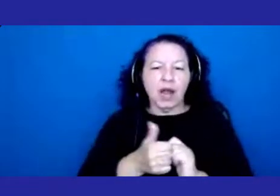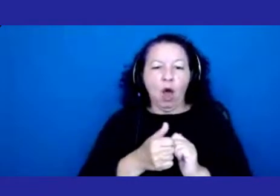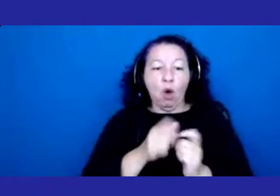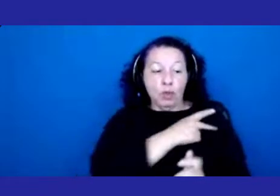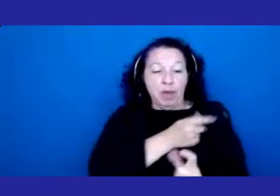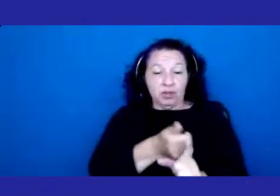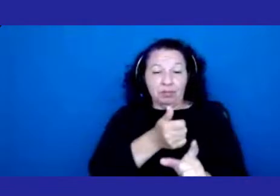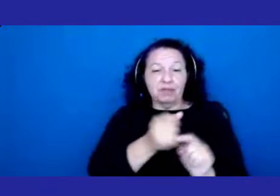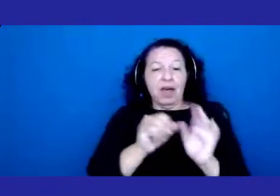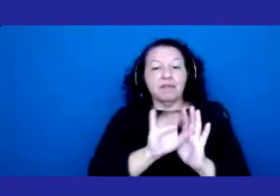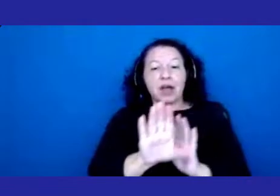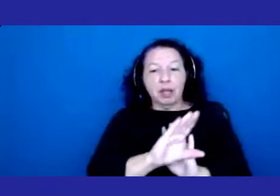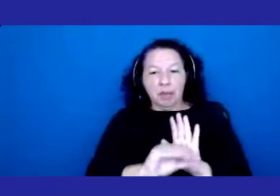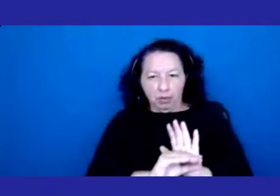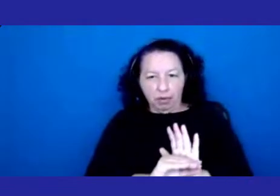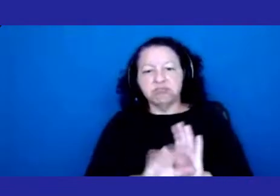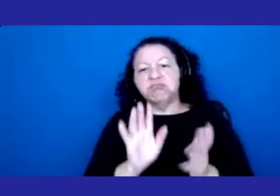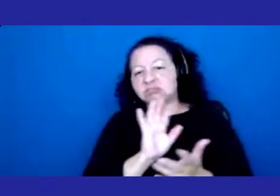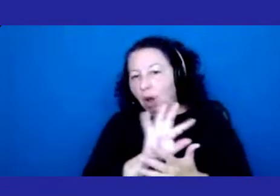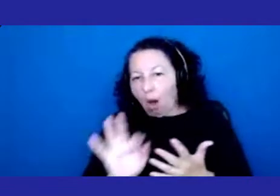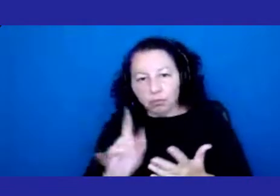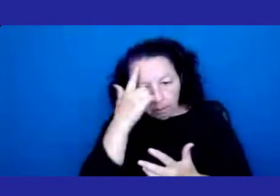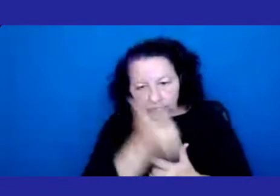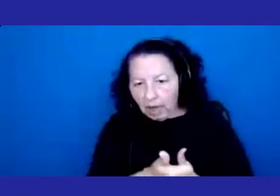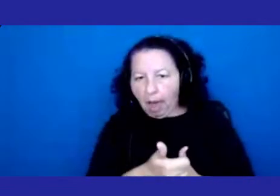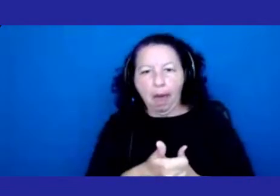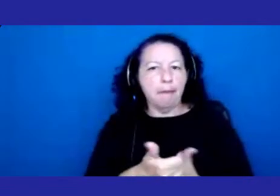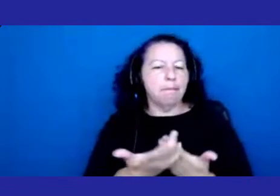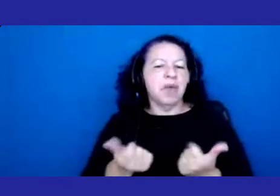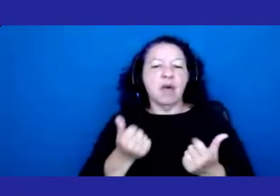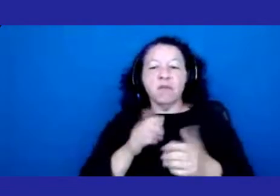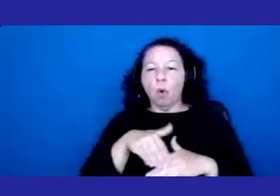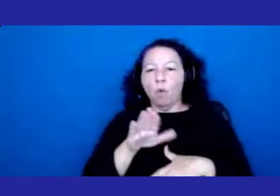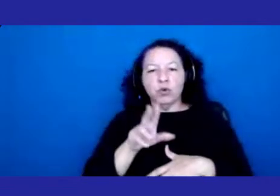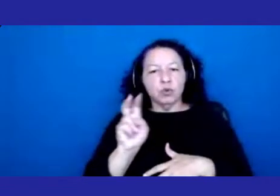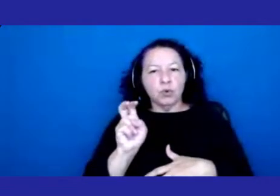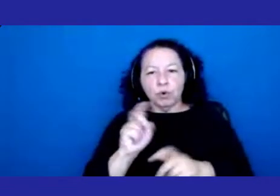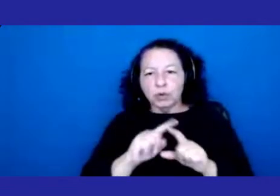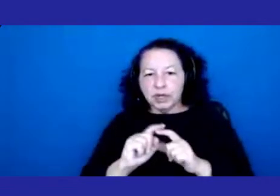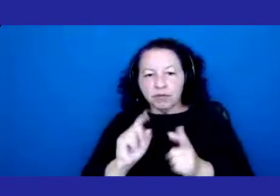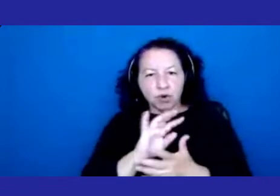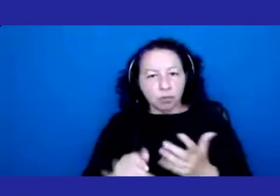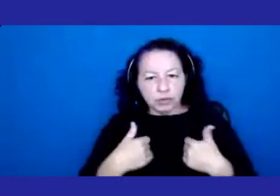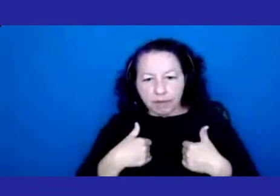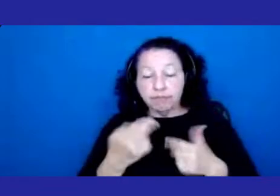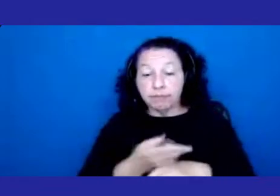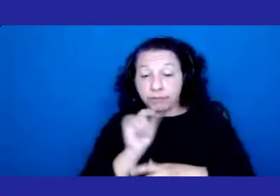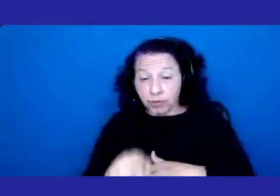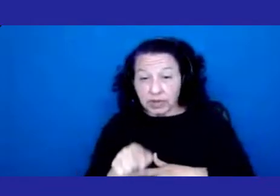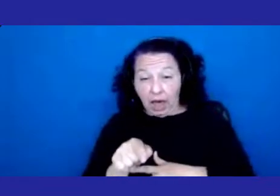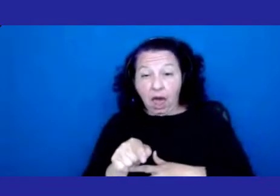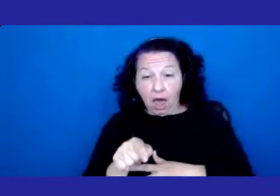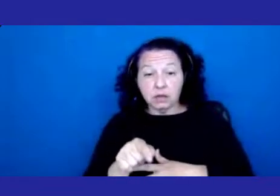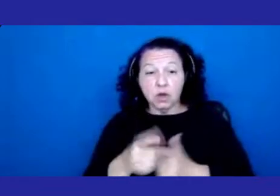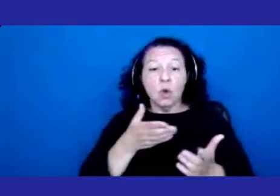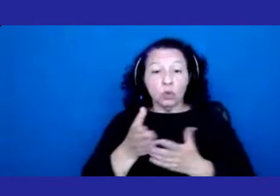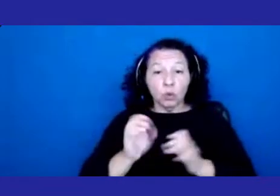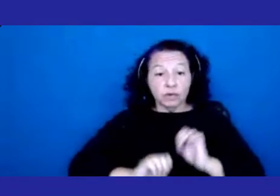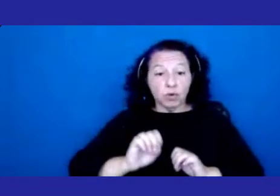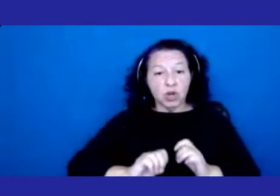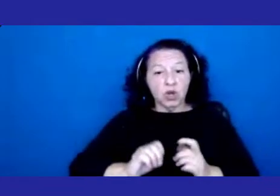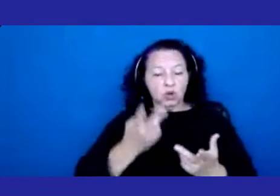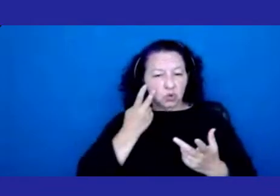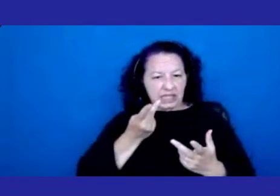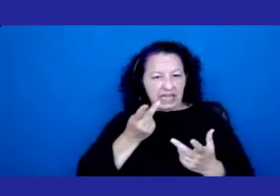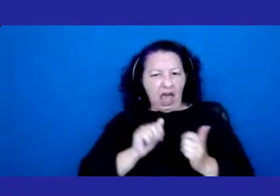it's an optional multi-select field with over 200 options. So we use this field in the evaluation to look at how consistently